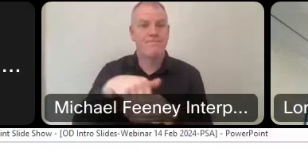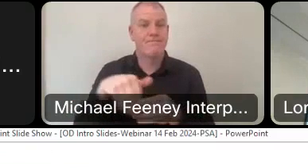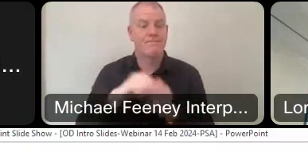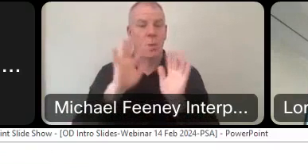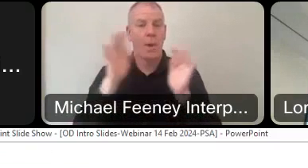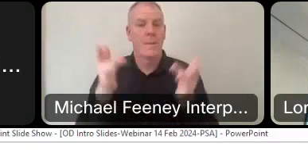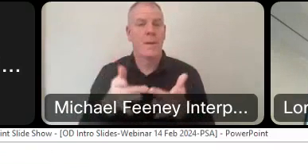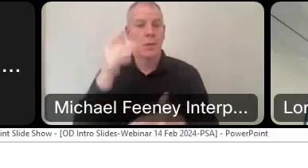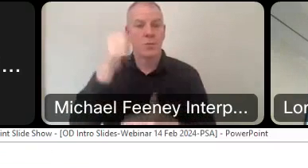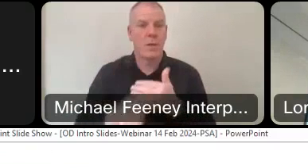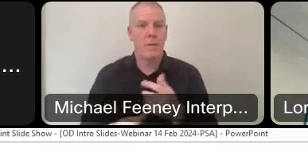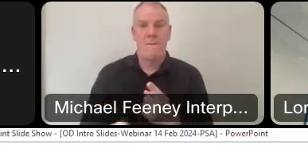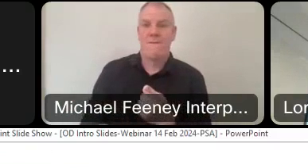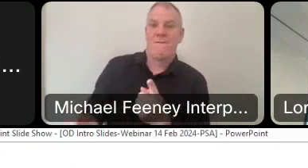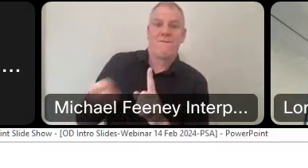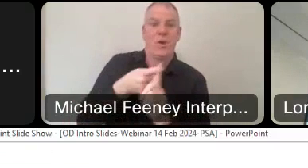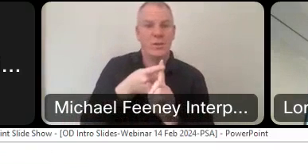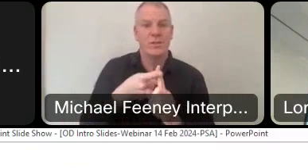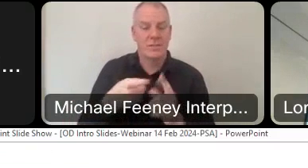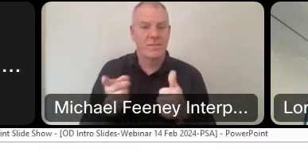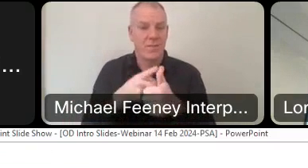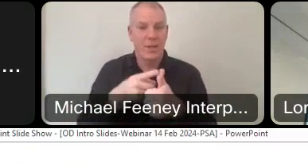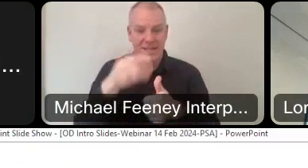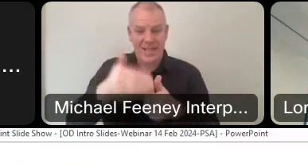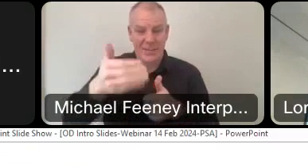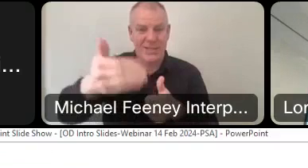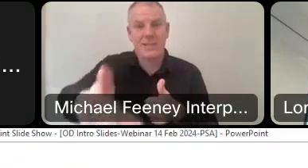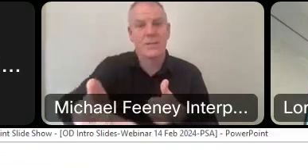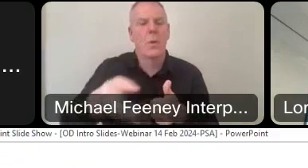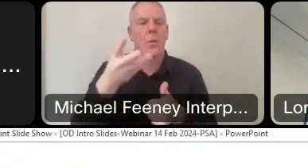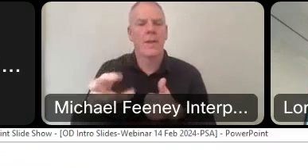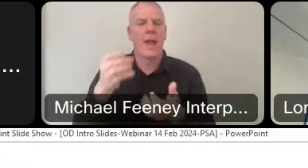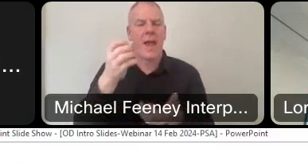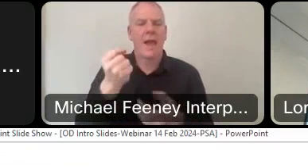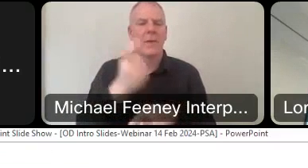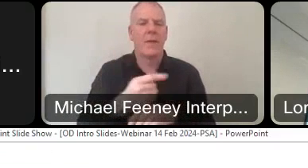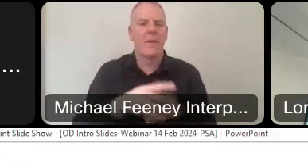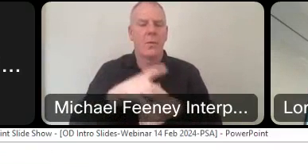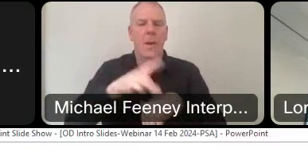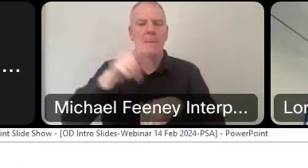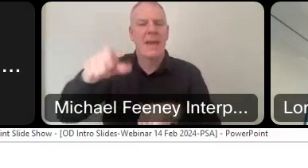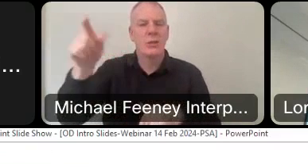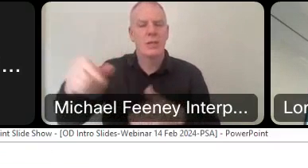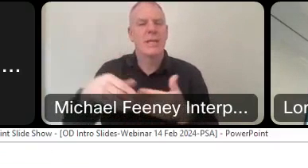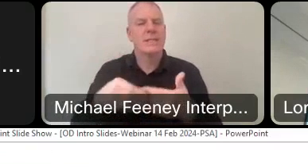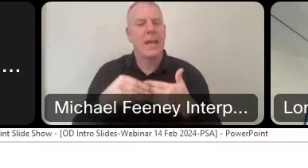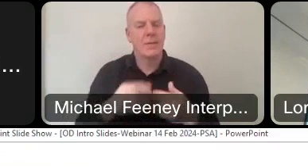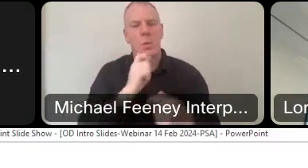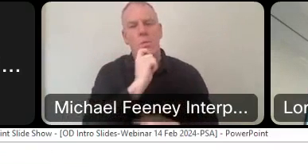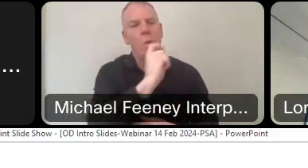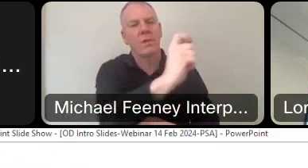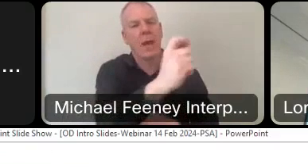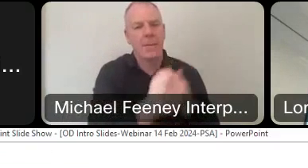webinar. This is the first in a series of webinars that we're going to be doing on the Patient Safety Notifiable Incidents and Open Disclosure